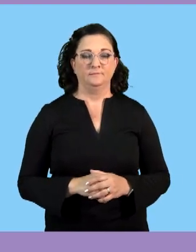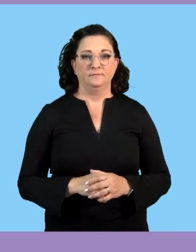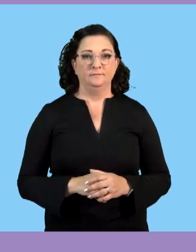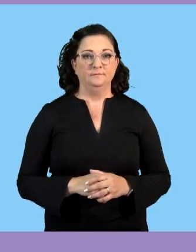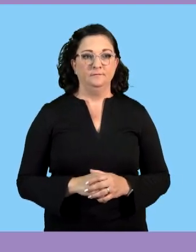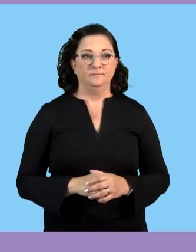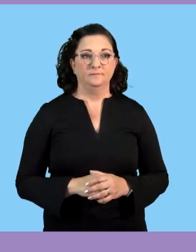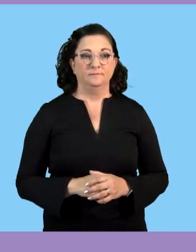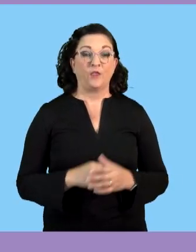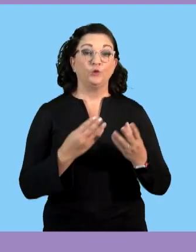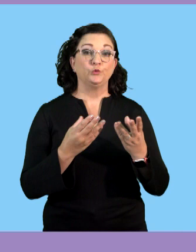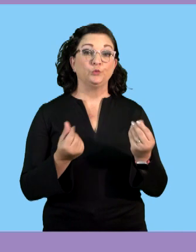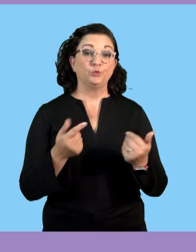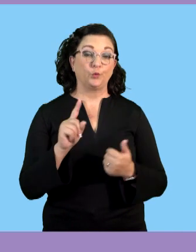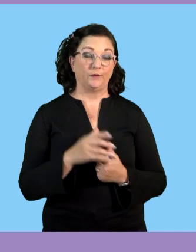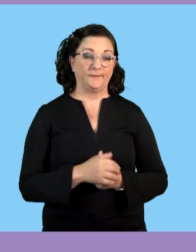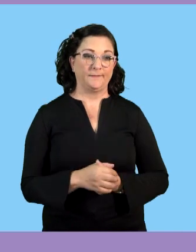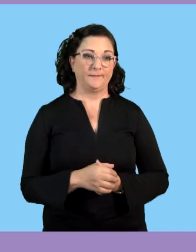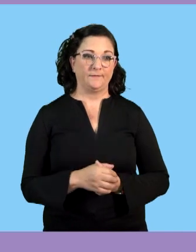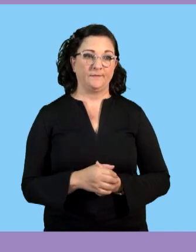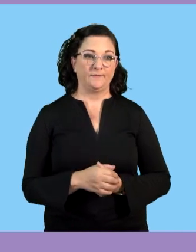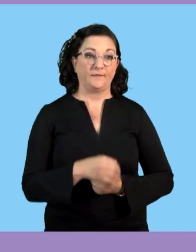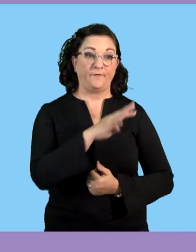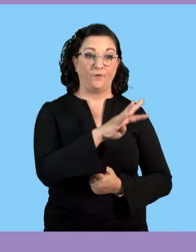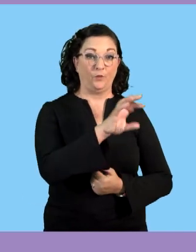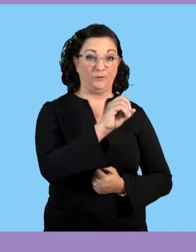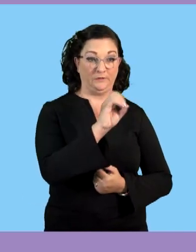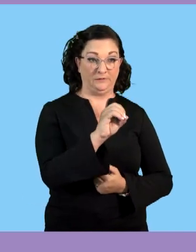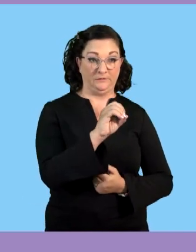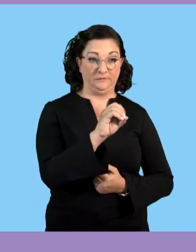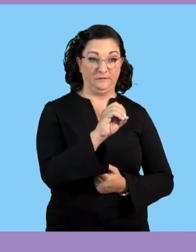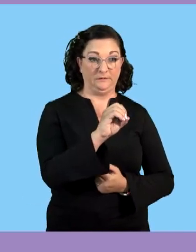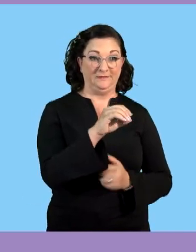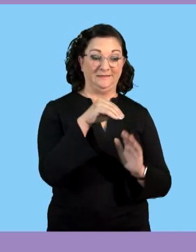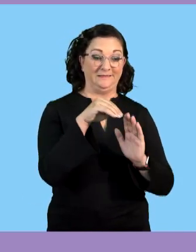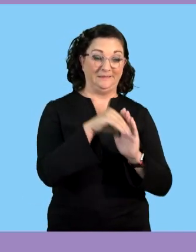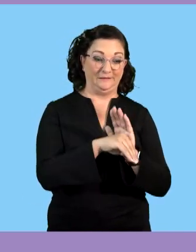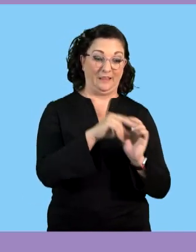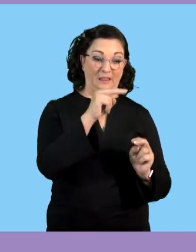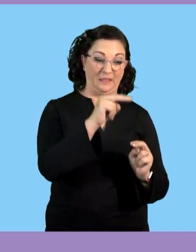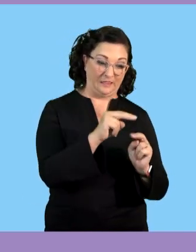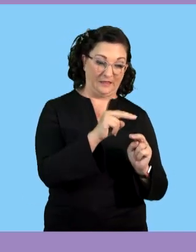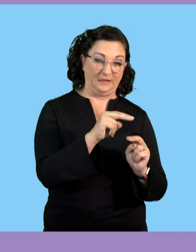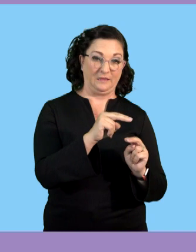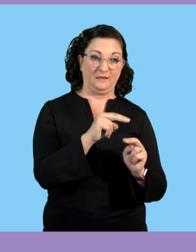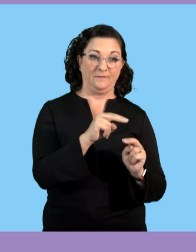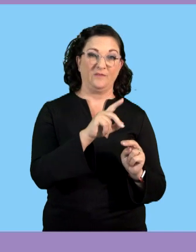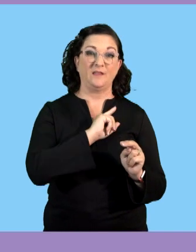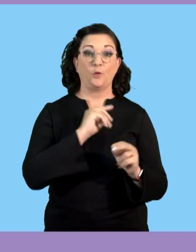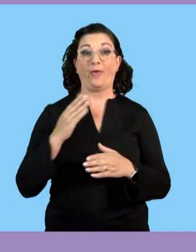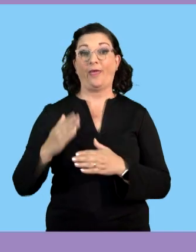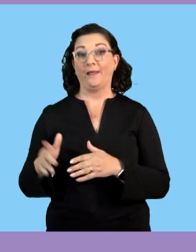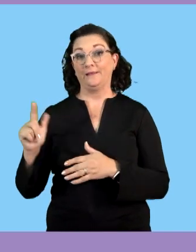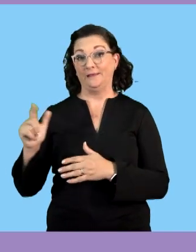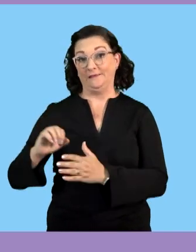25%. The solution says, remember, 400 is decreased. Decreased, we must subtract at the